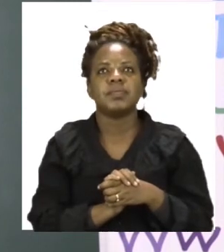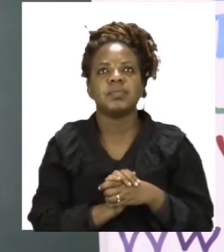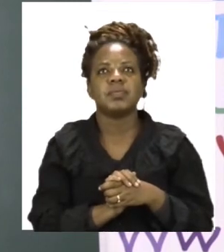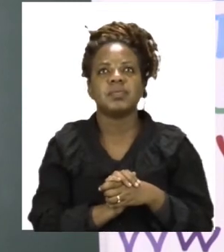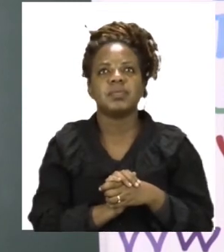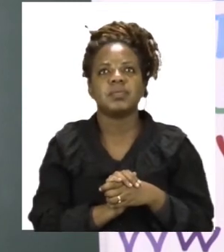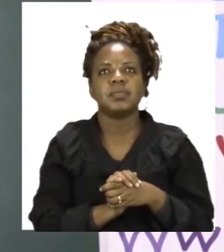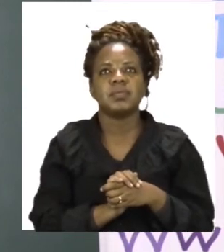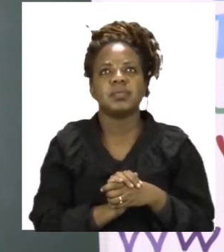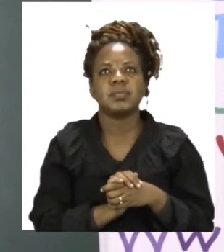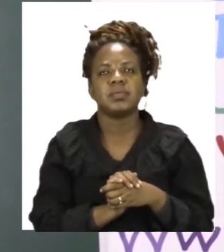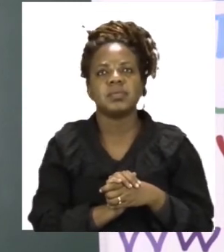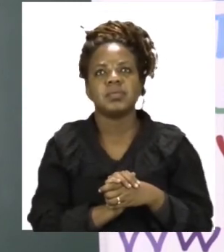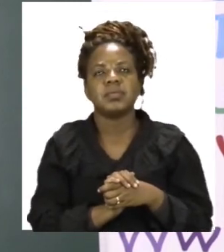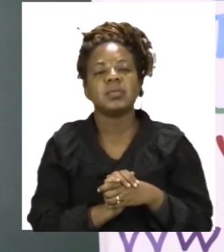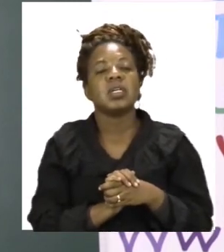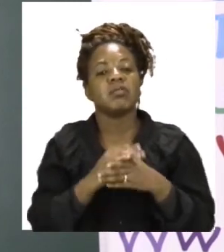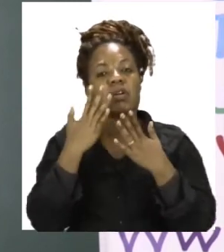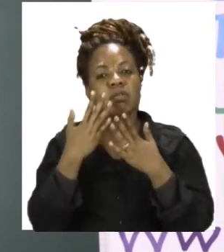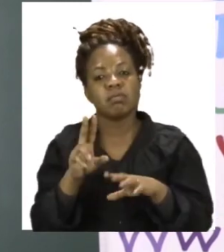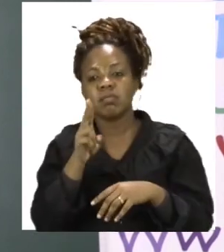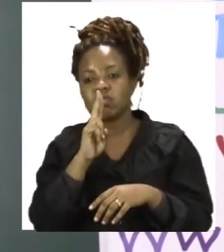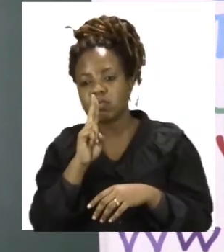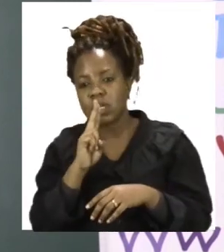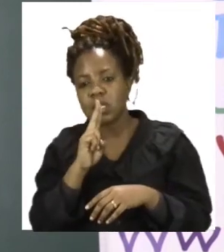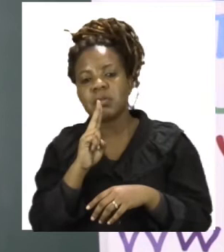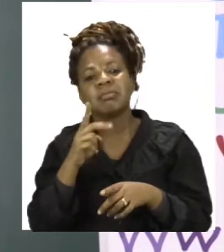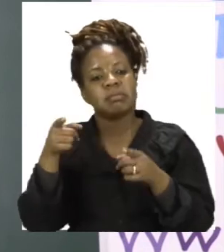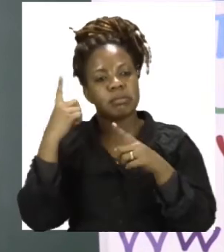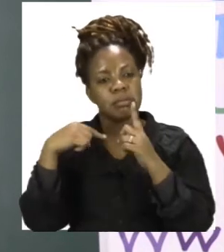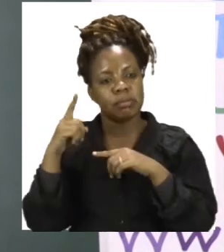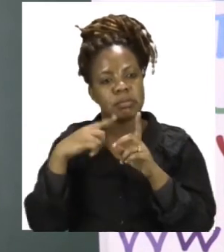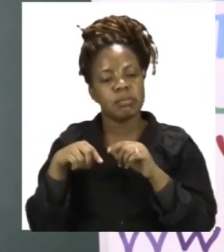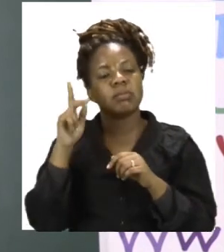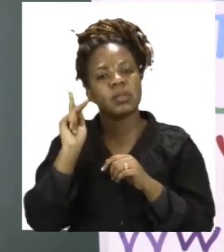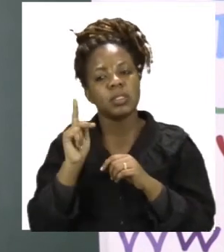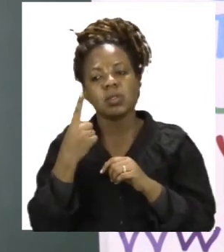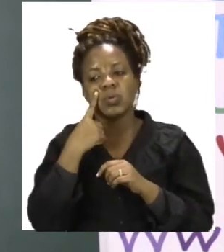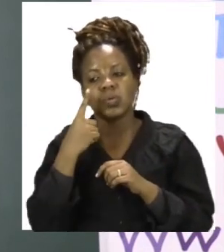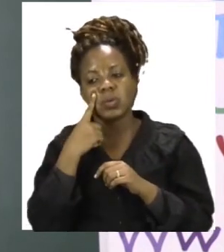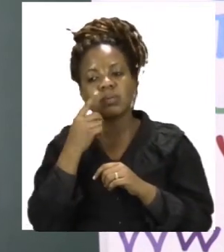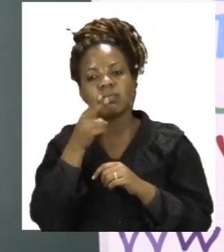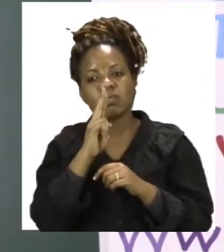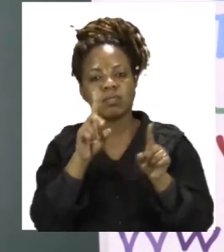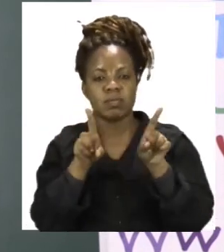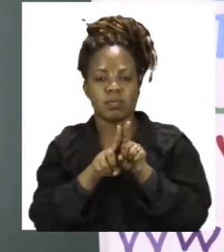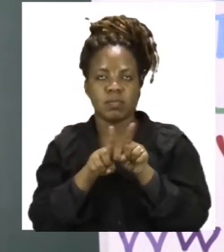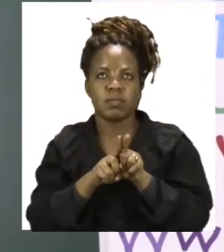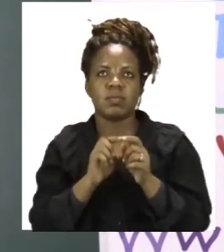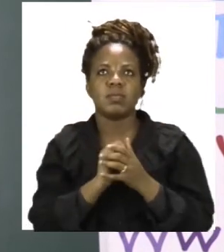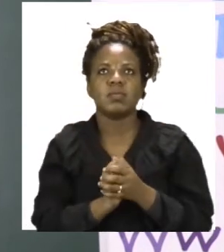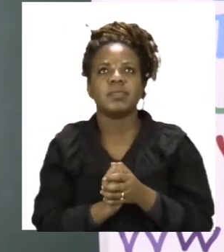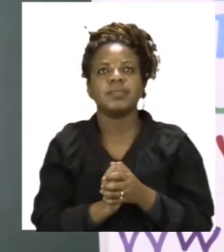and when you are done, double check by doing it again to see if you will get the same answers. When you are done